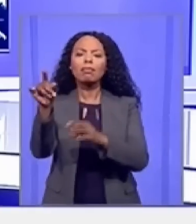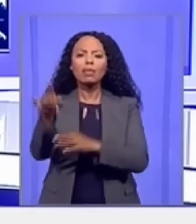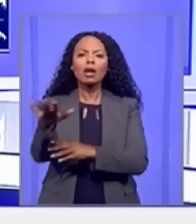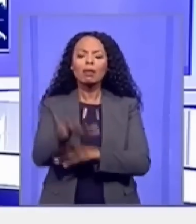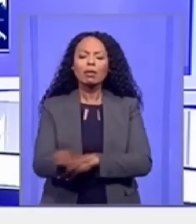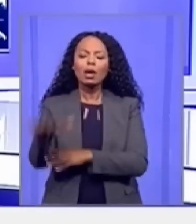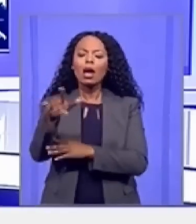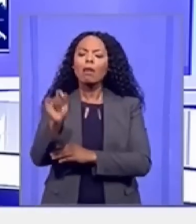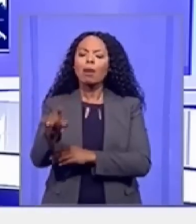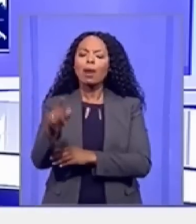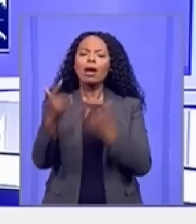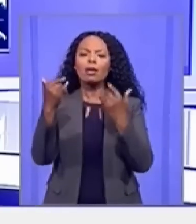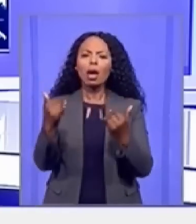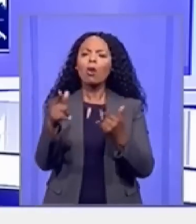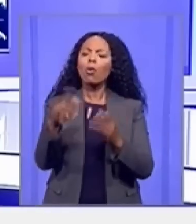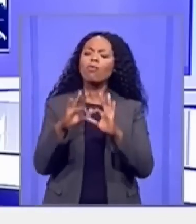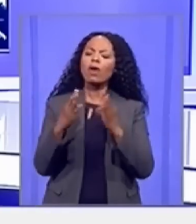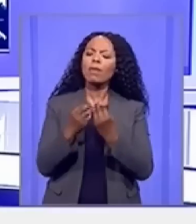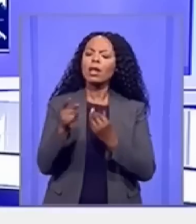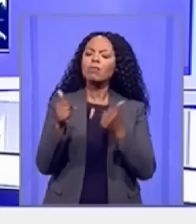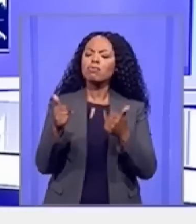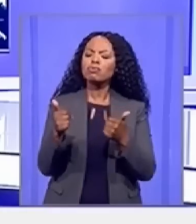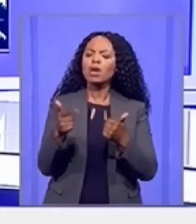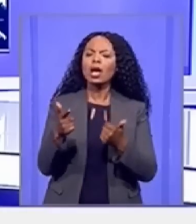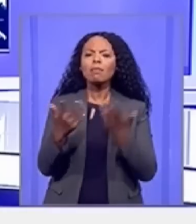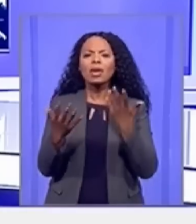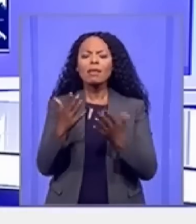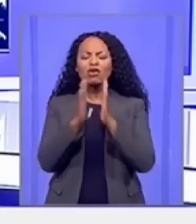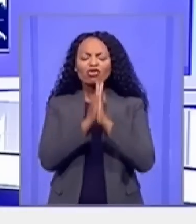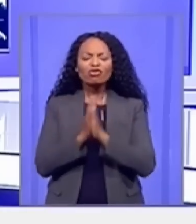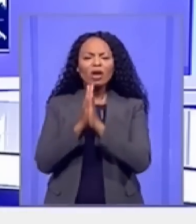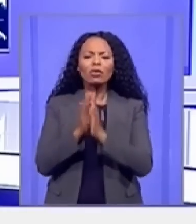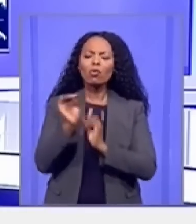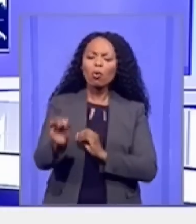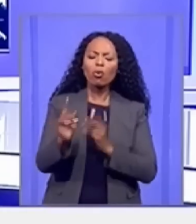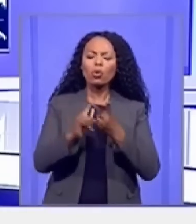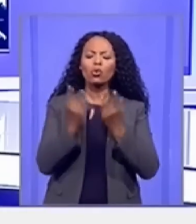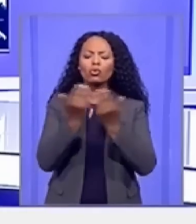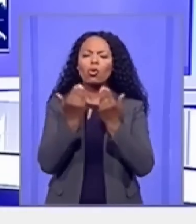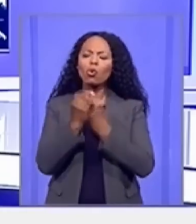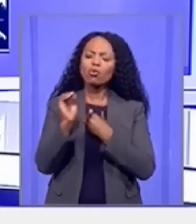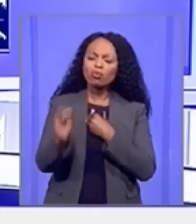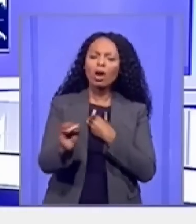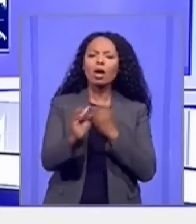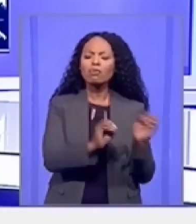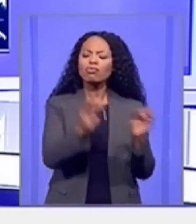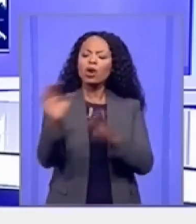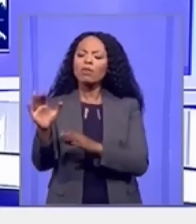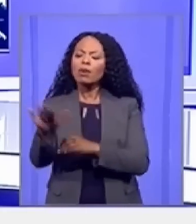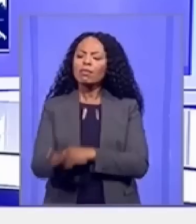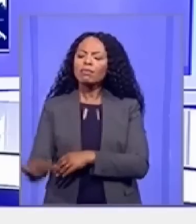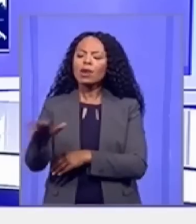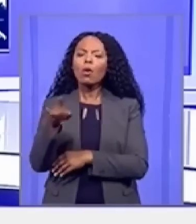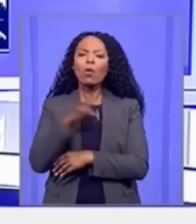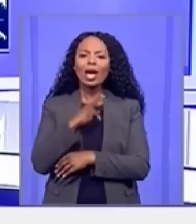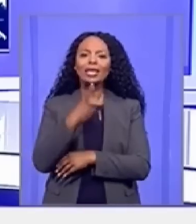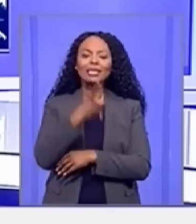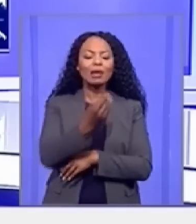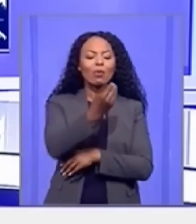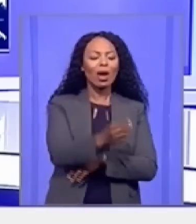bontshang tswelopele moo ho nang le thuto ya bokreste moo ho nang le thuto ya sekolo teng hobane ngwana wa